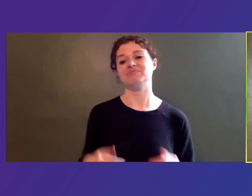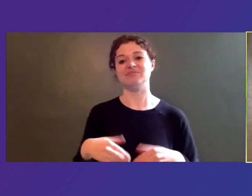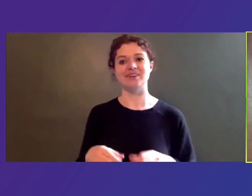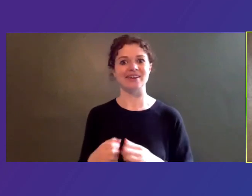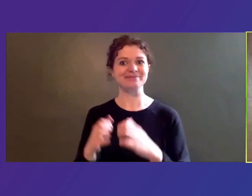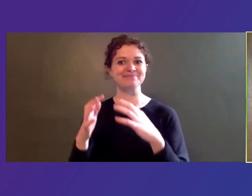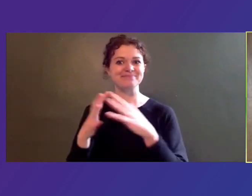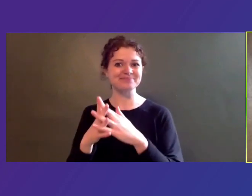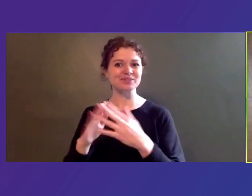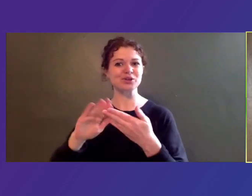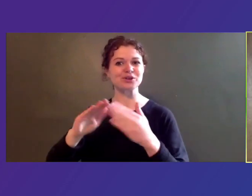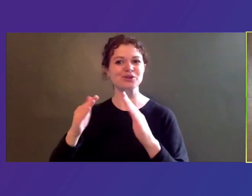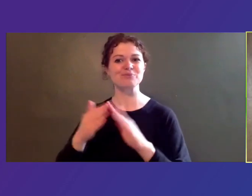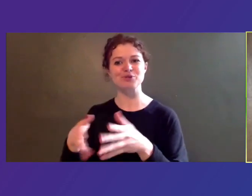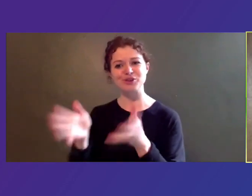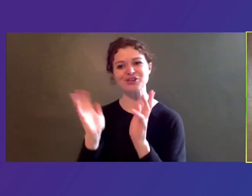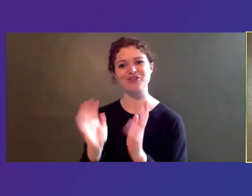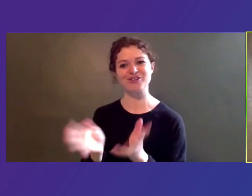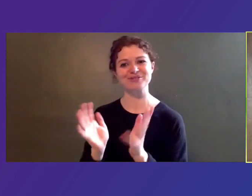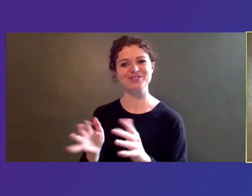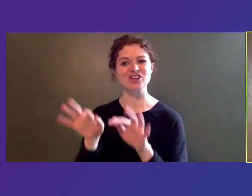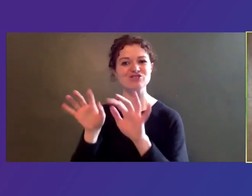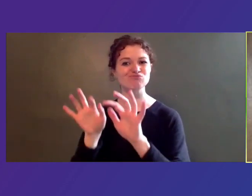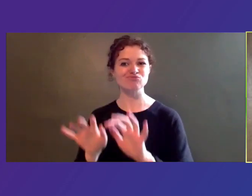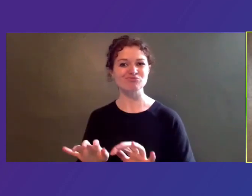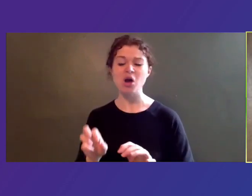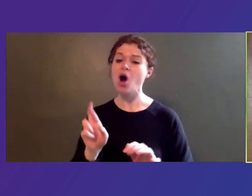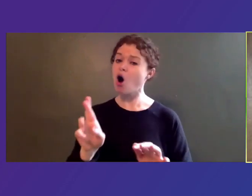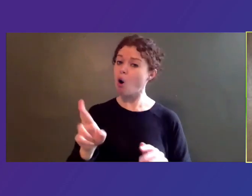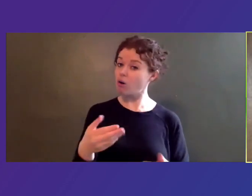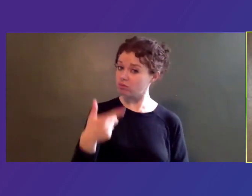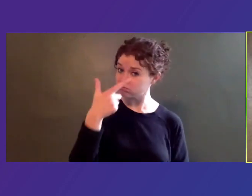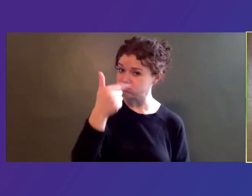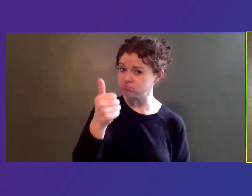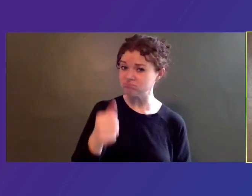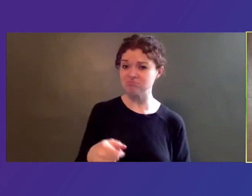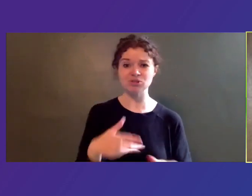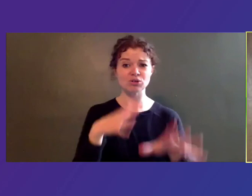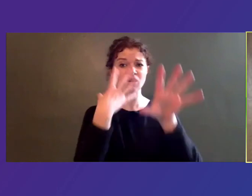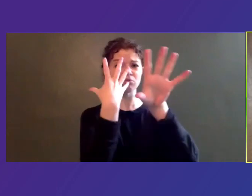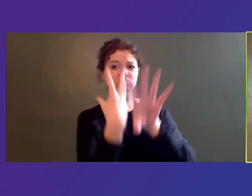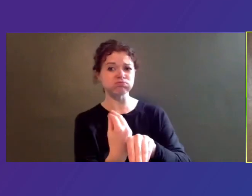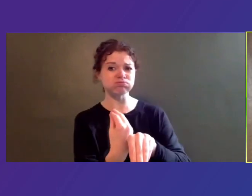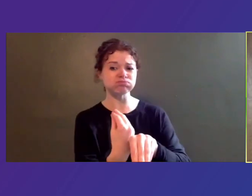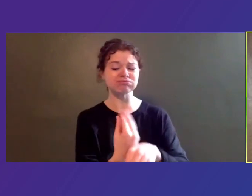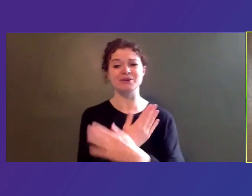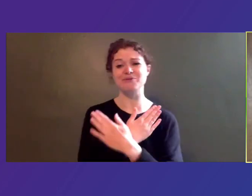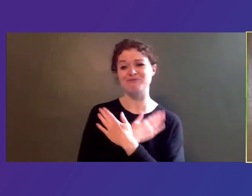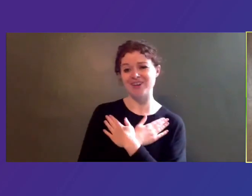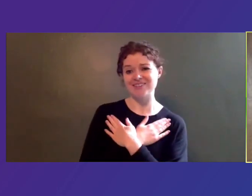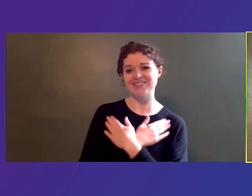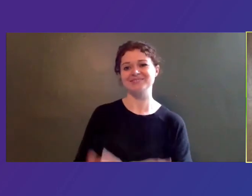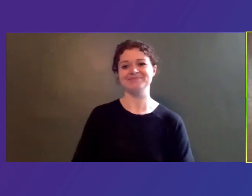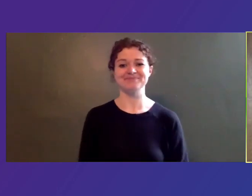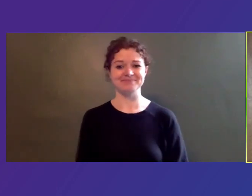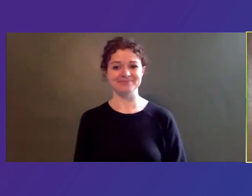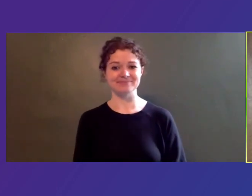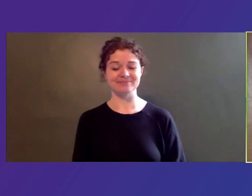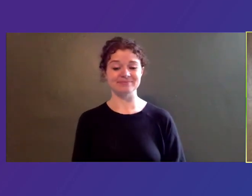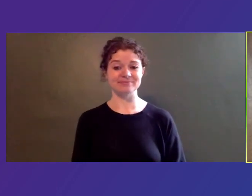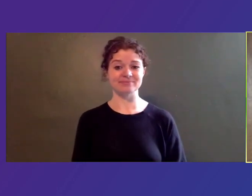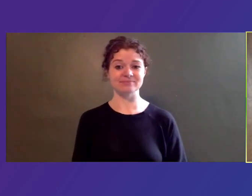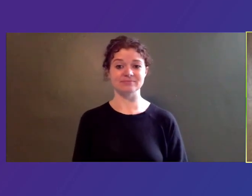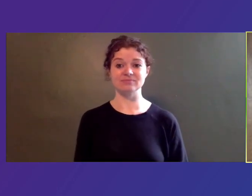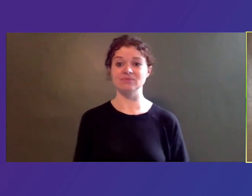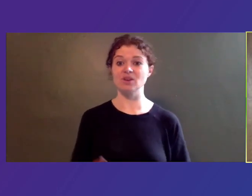there on the community board, or take some time away from the screen and rest. To explore some more concepts within